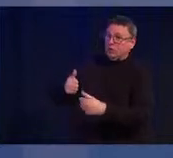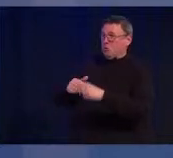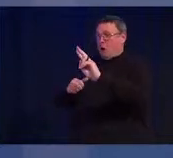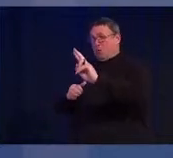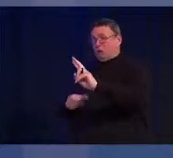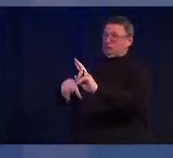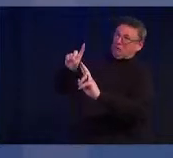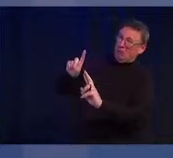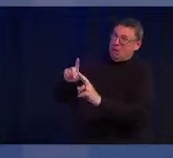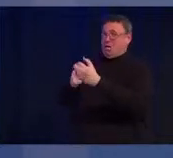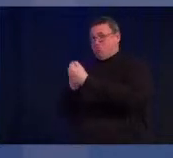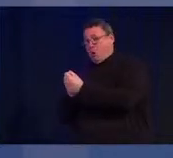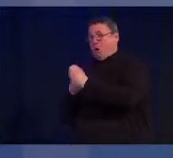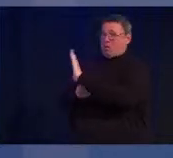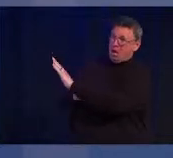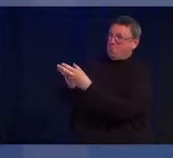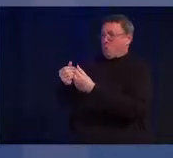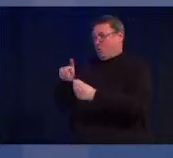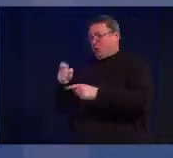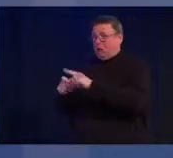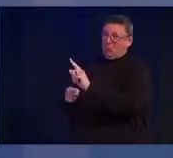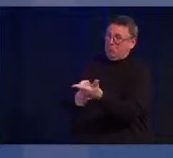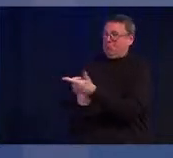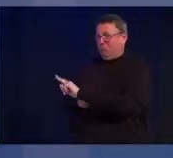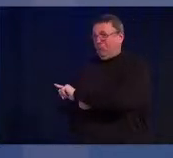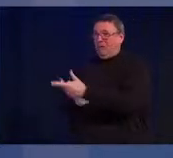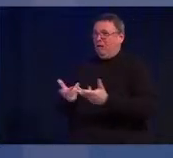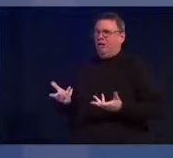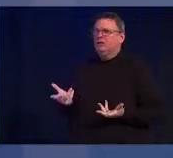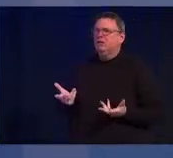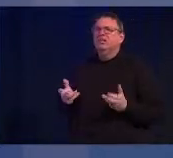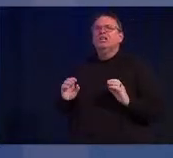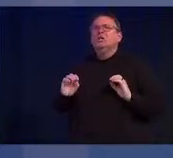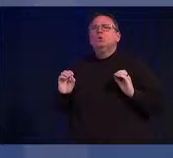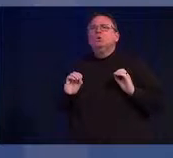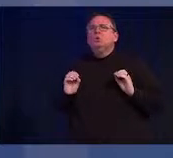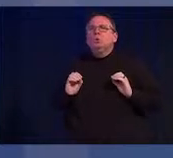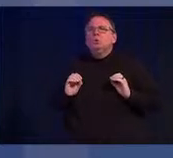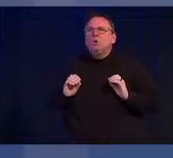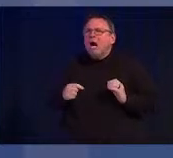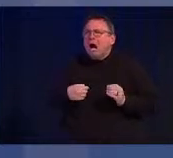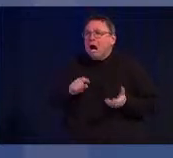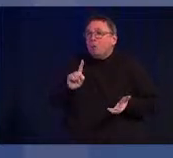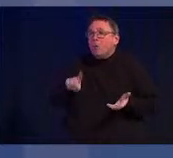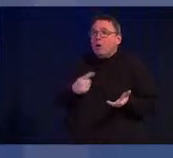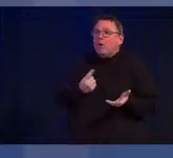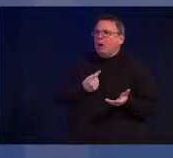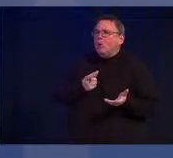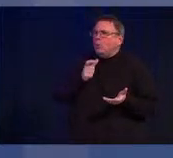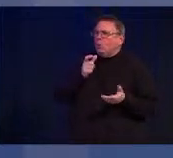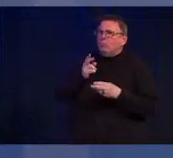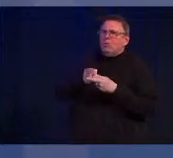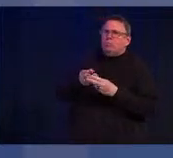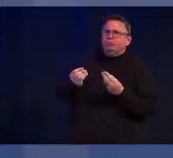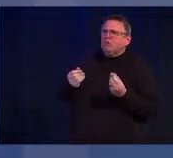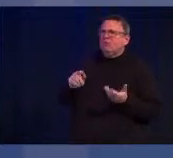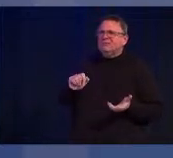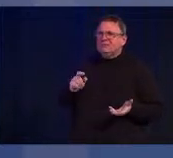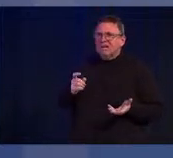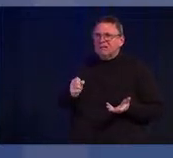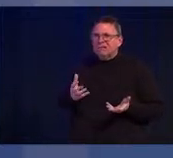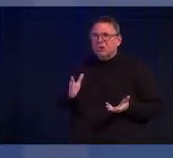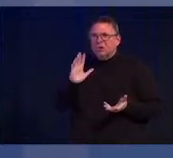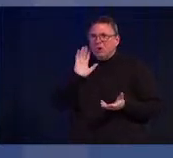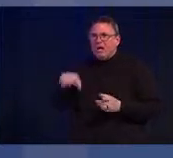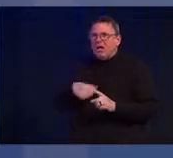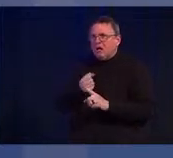support their property tax plan. Nobody other than me is talking about how property taxes affect